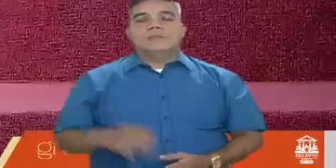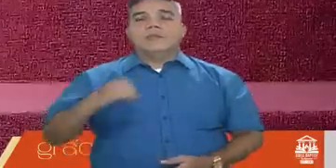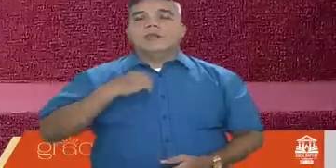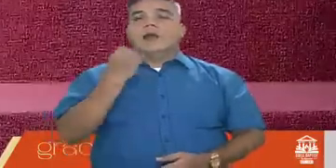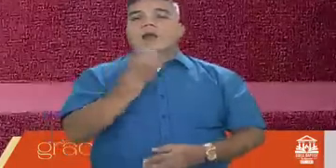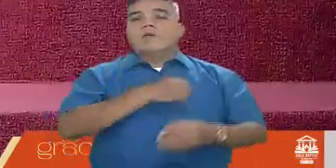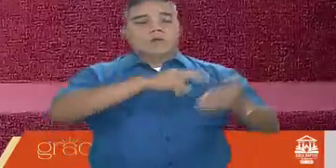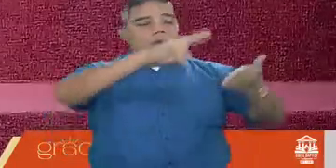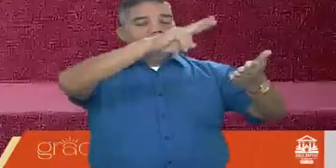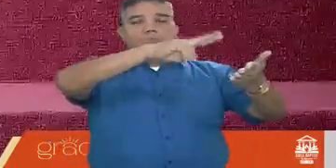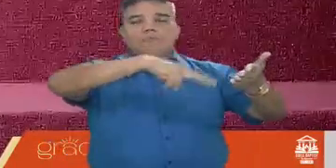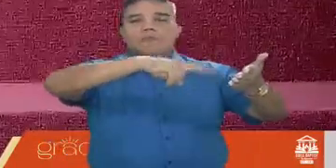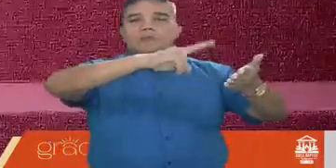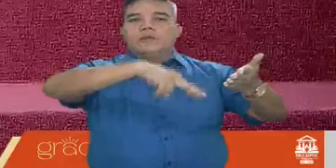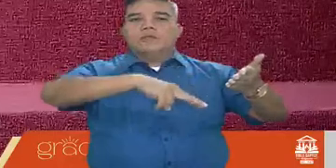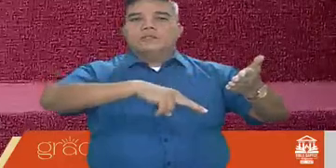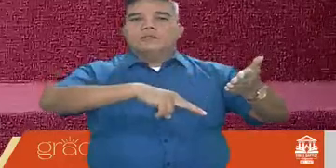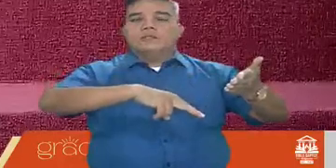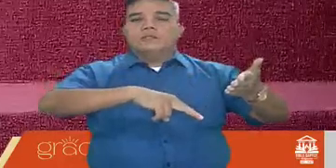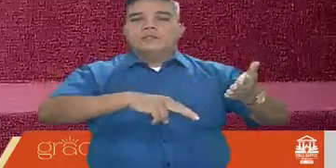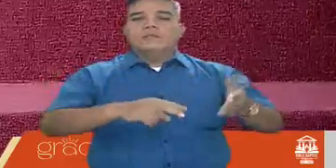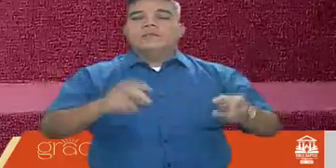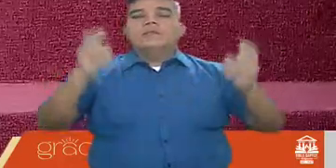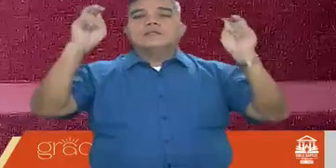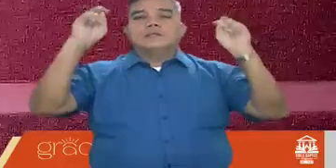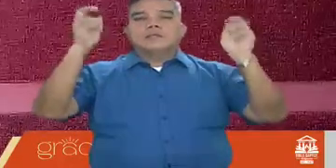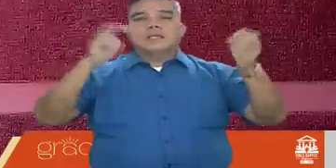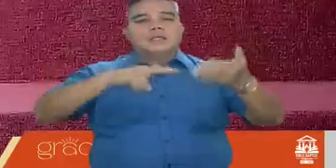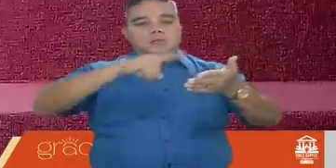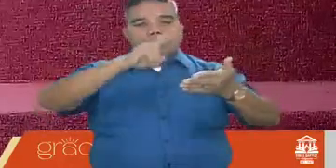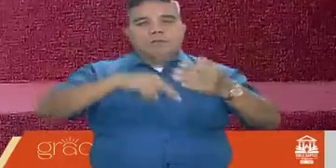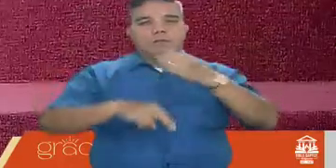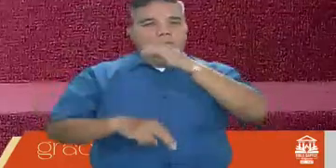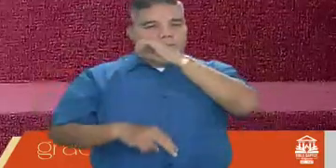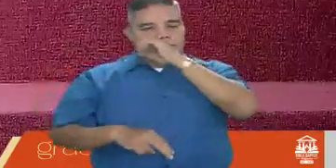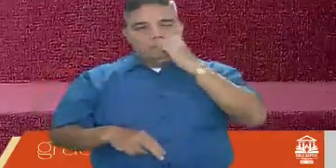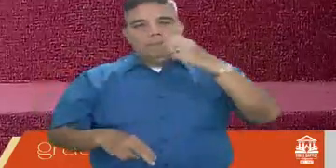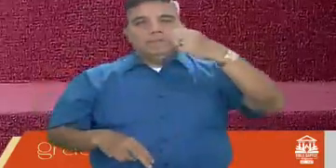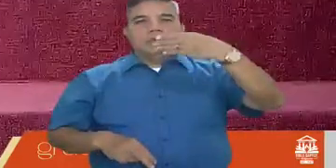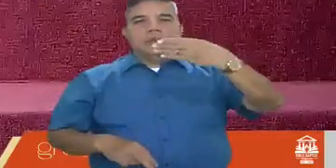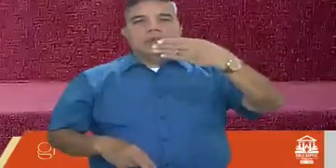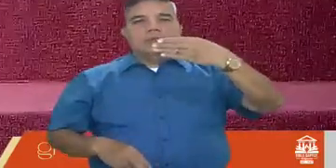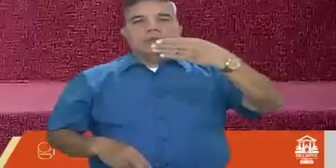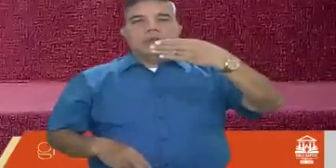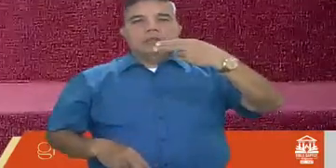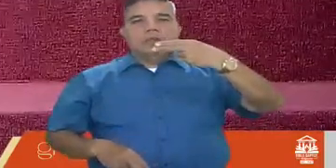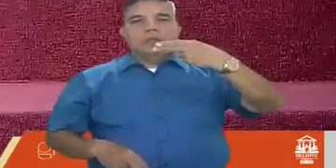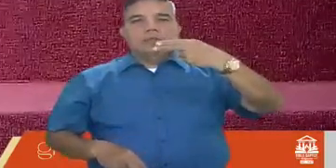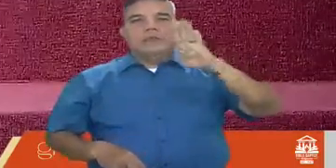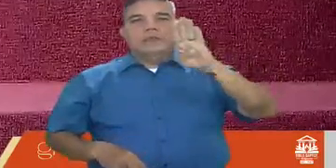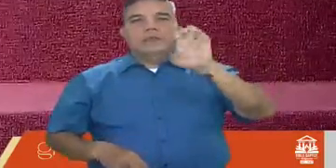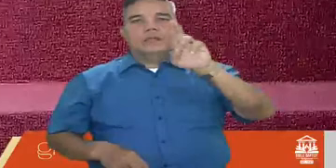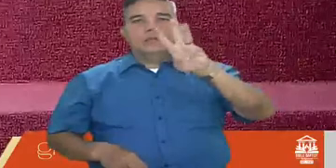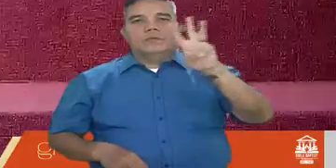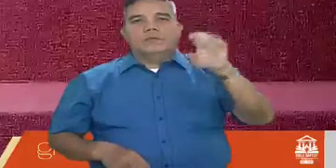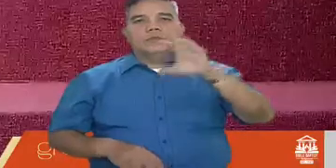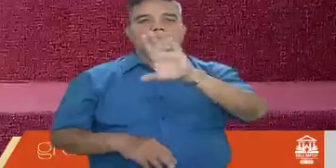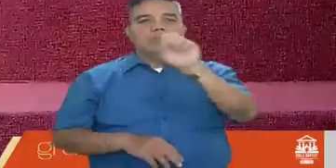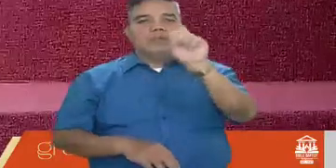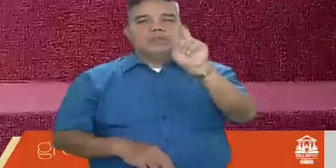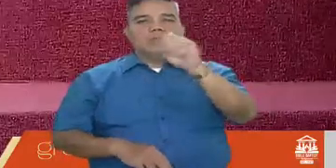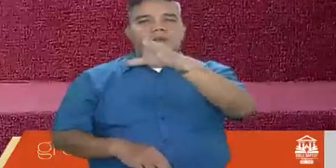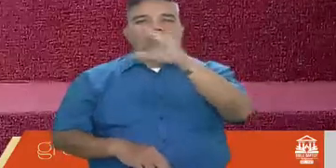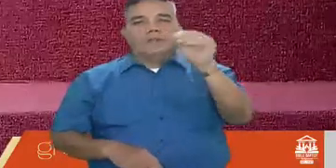Our memory verse is the text that we just read, Hebrews 12, but 14 and